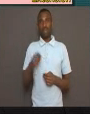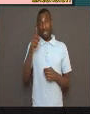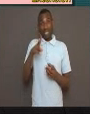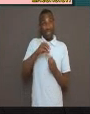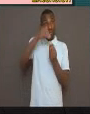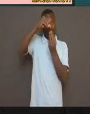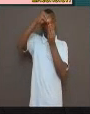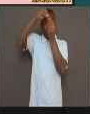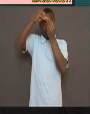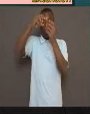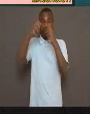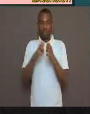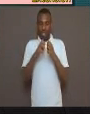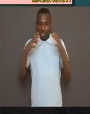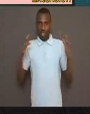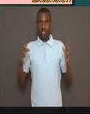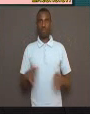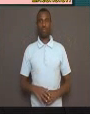increase in extension.